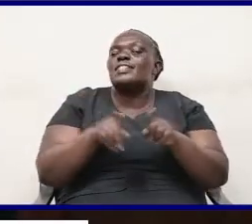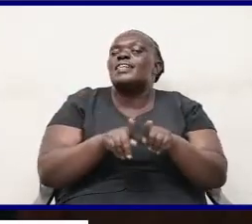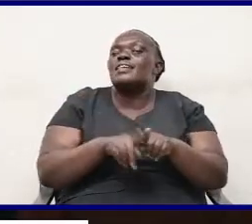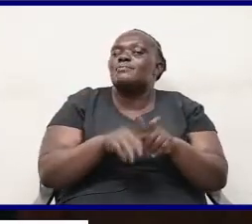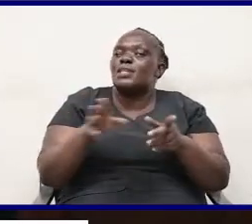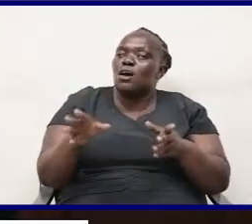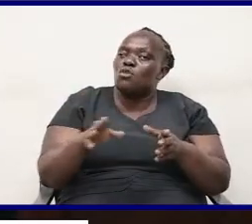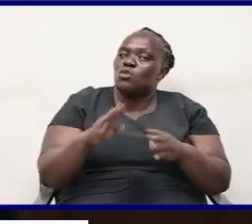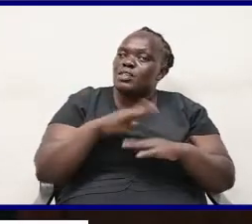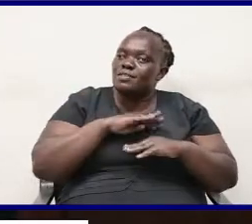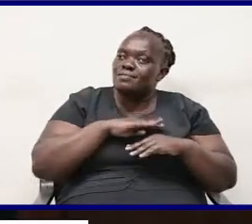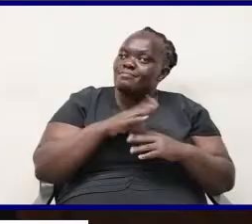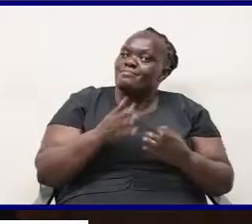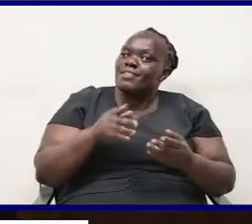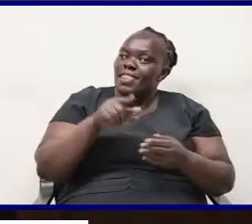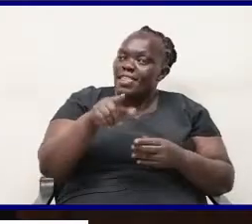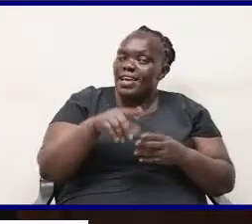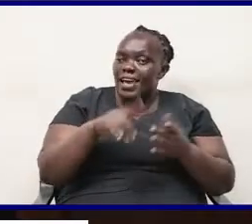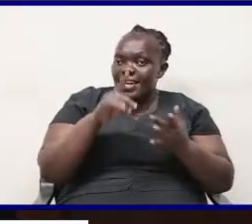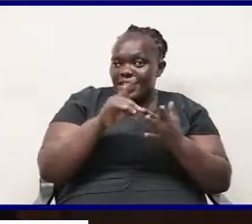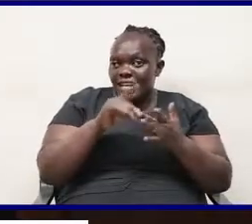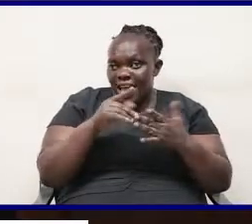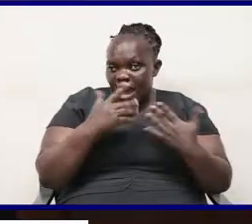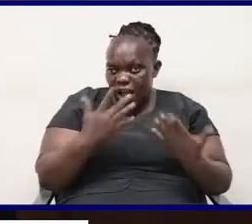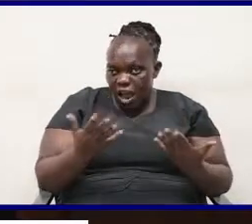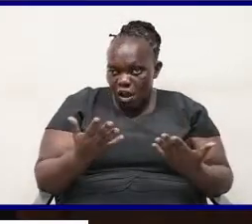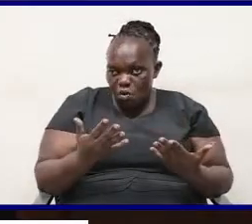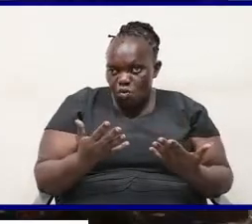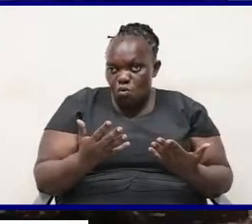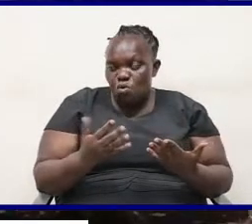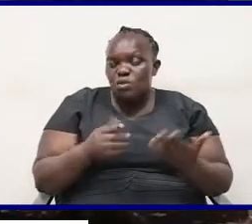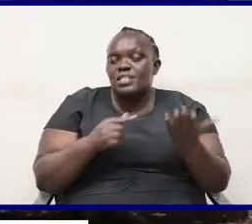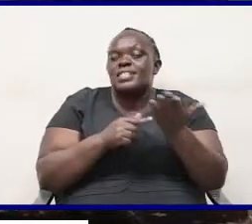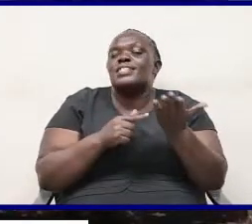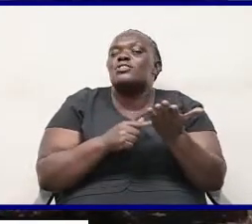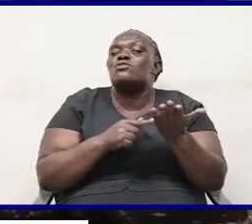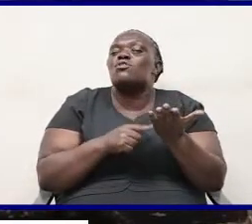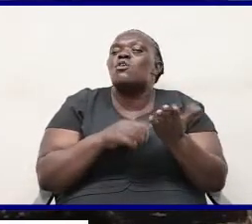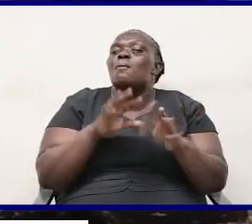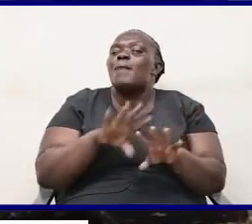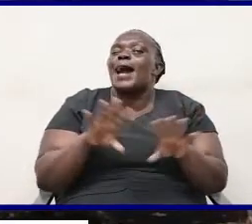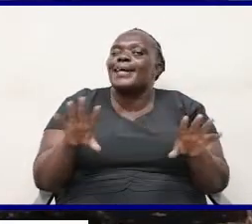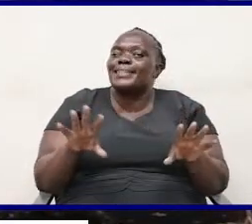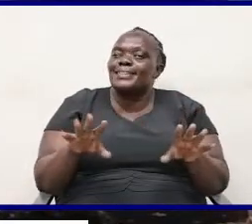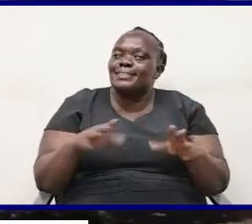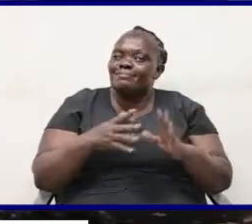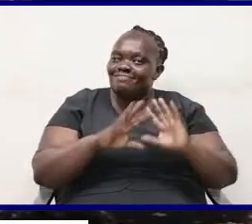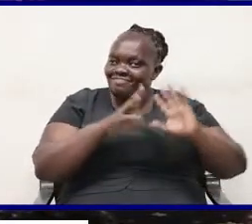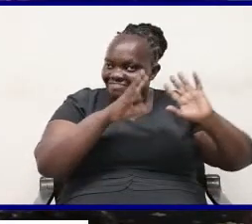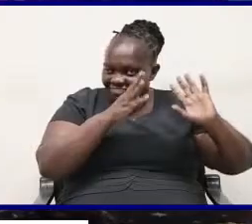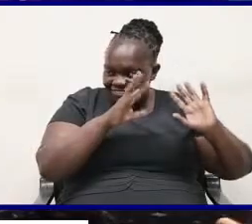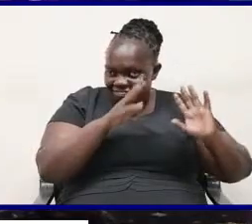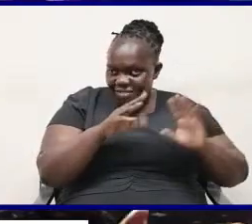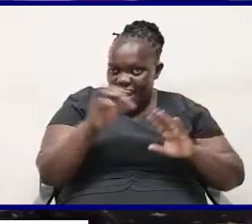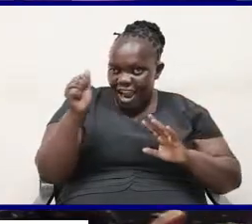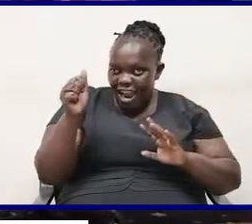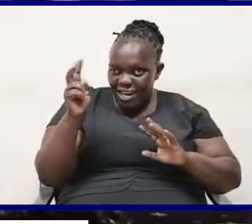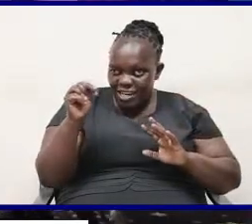the sustainability? How exactly is this being done? So measurability of the digital markets and all of that. Makofi hapo kwa